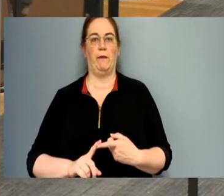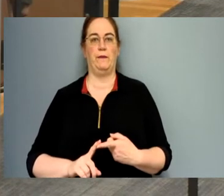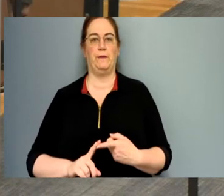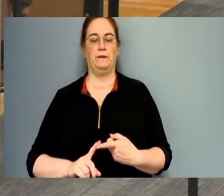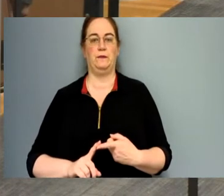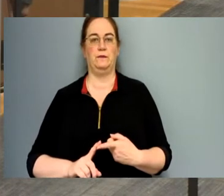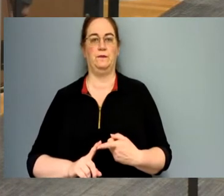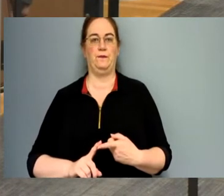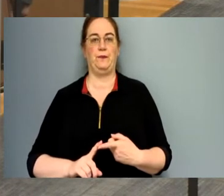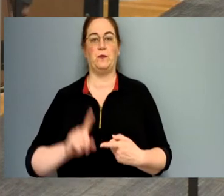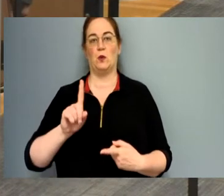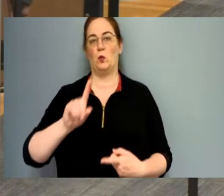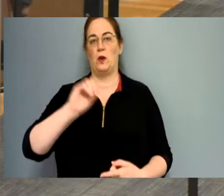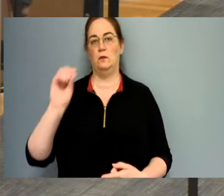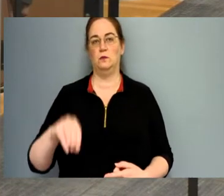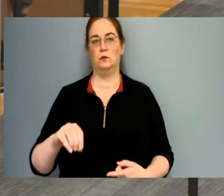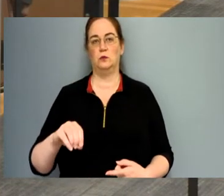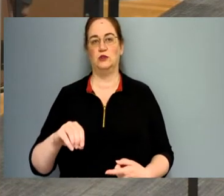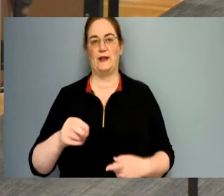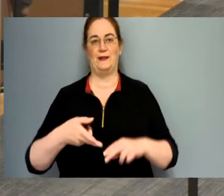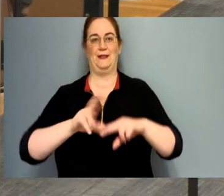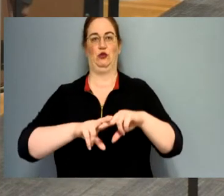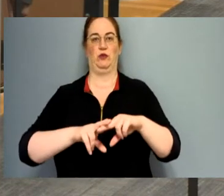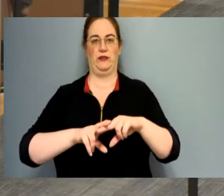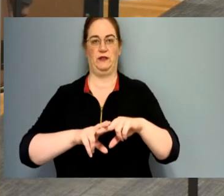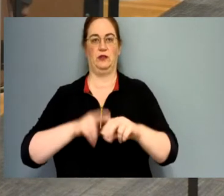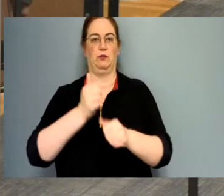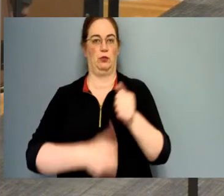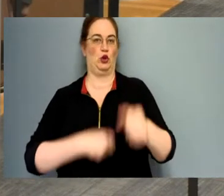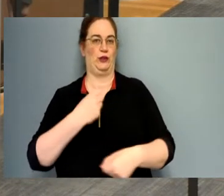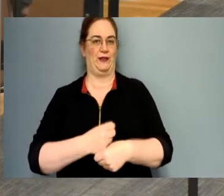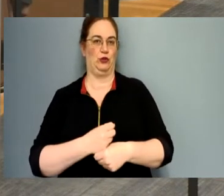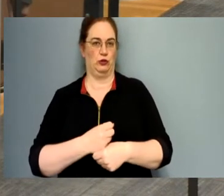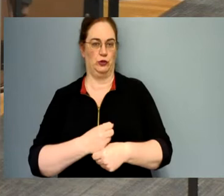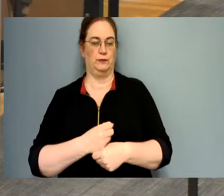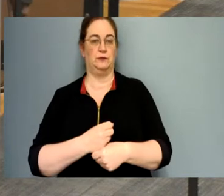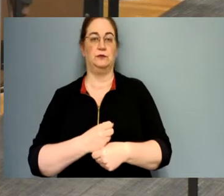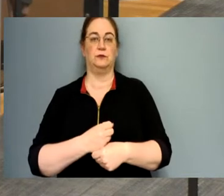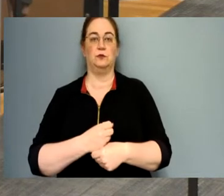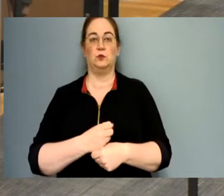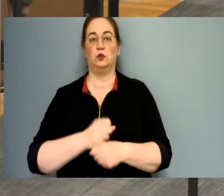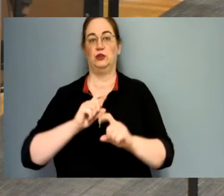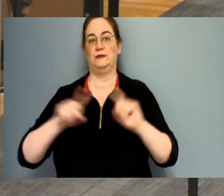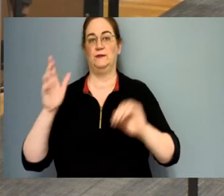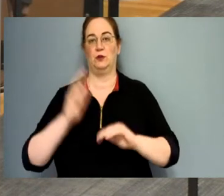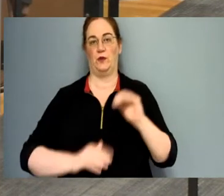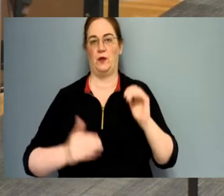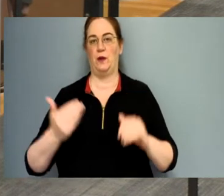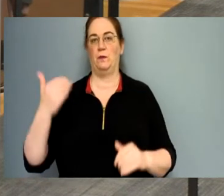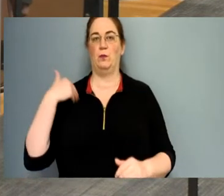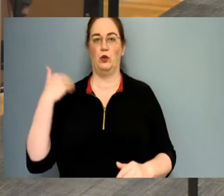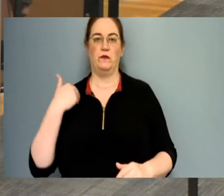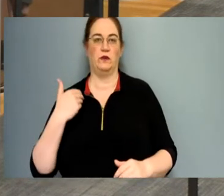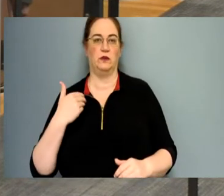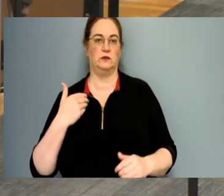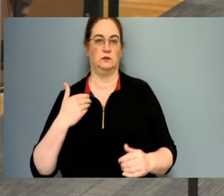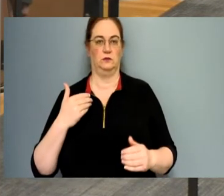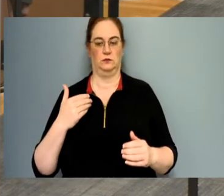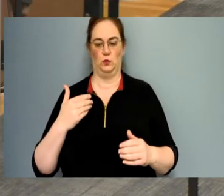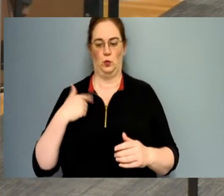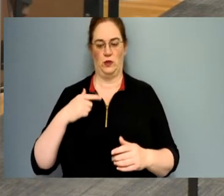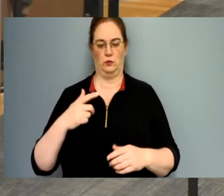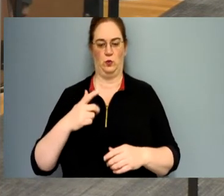only a 1% increase per year, which is different than the previous shorter periods of